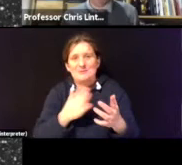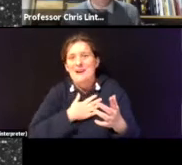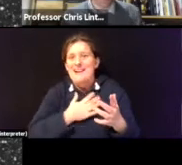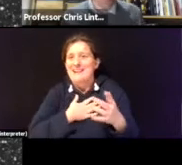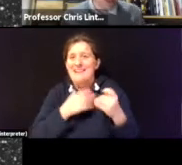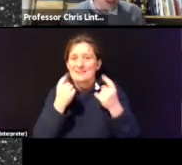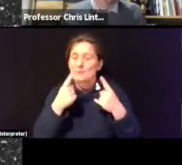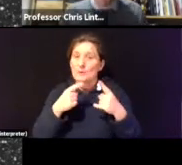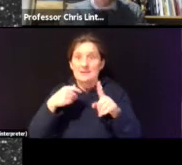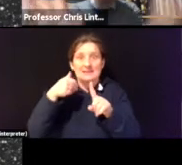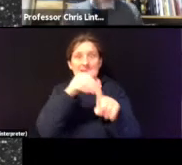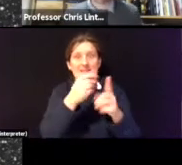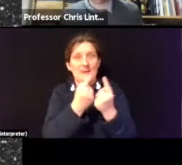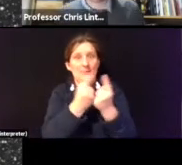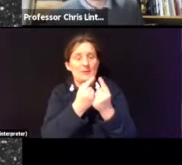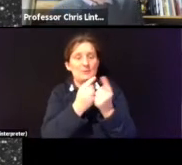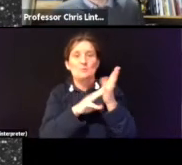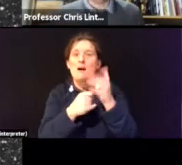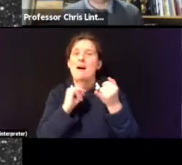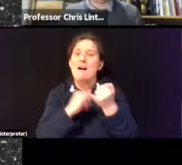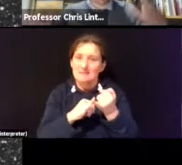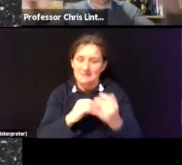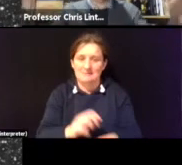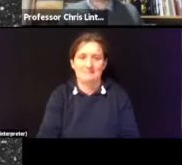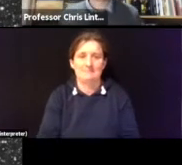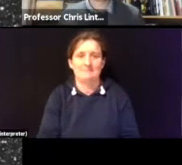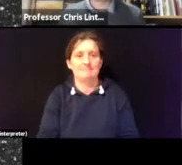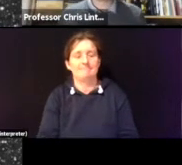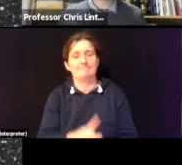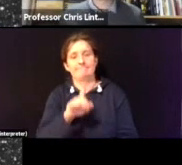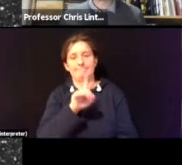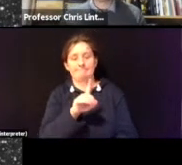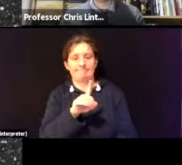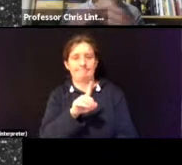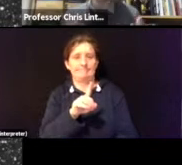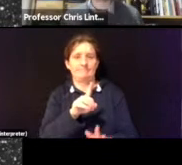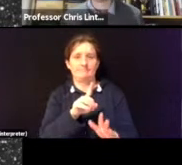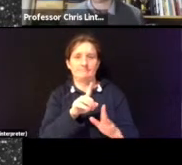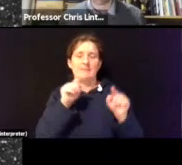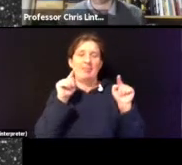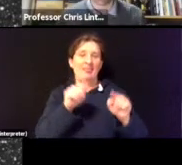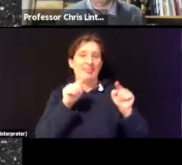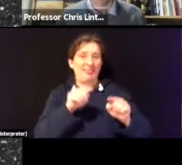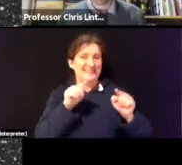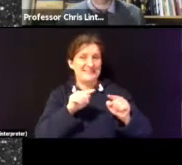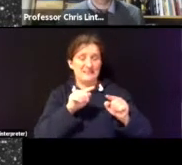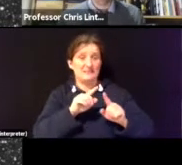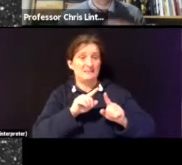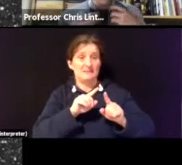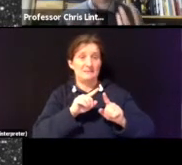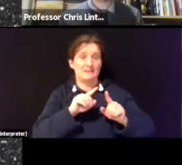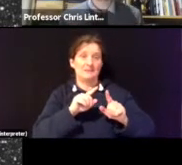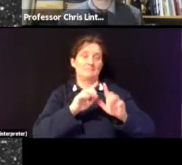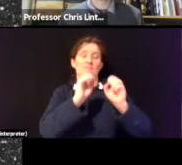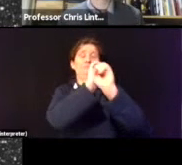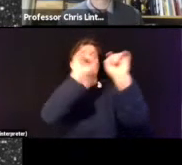to Mars. But mostly, I want to look beyond the solar system. So this is a completely gratuitous shot of the night sky,